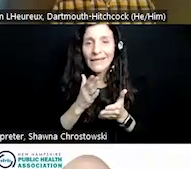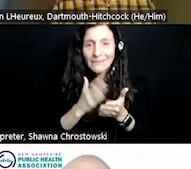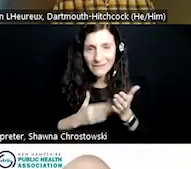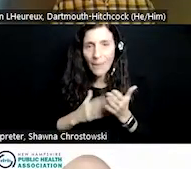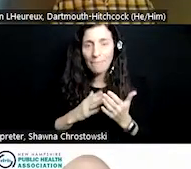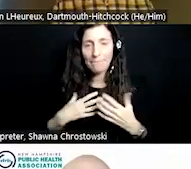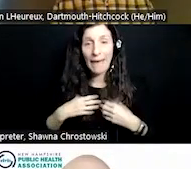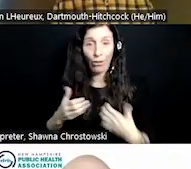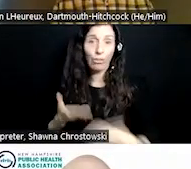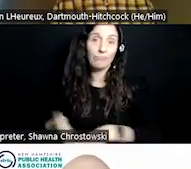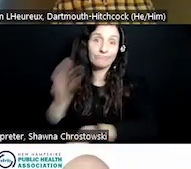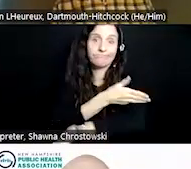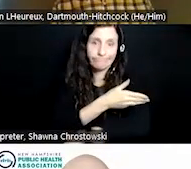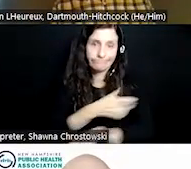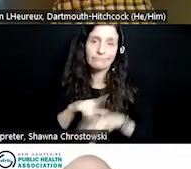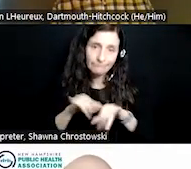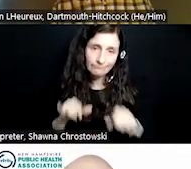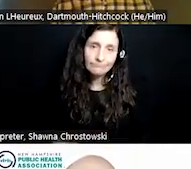well.